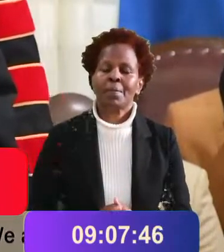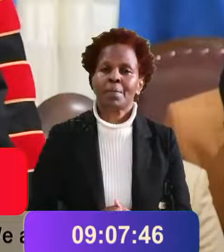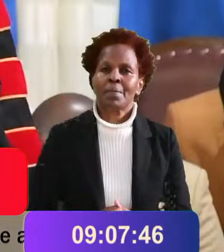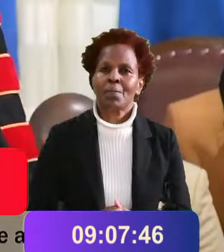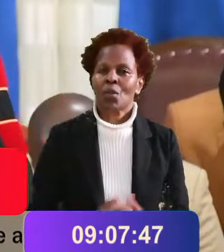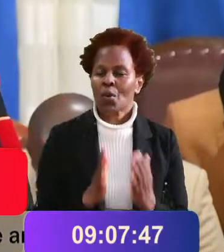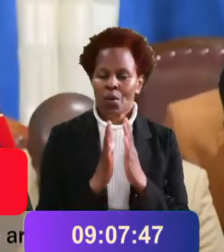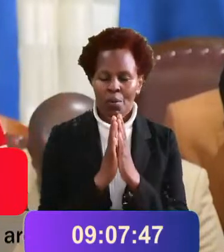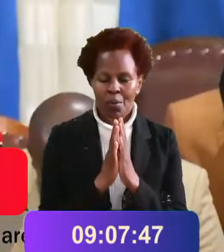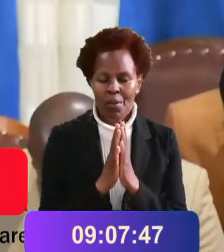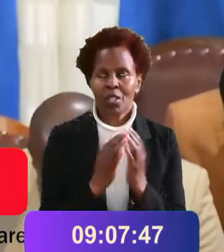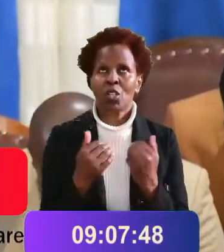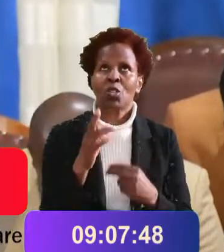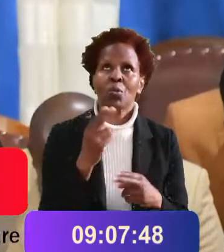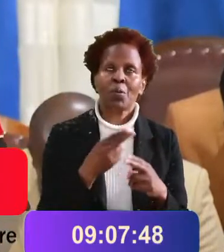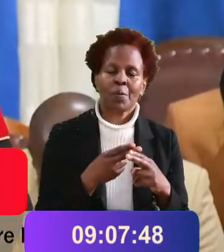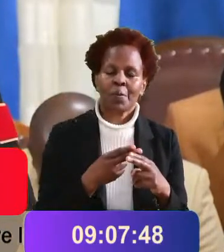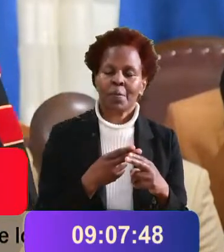we praise your name.